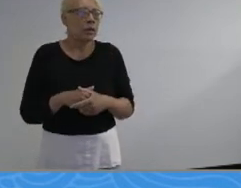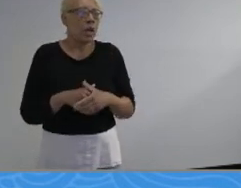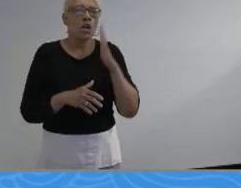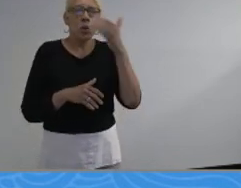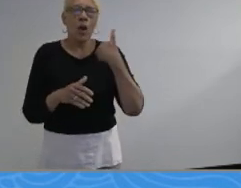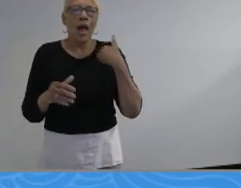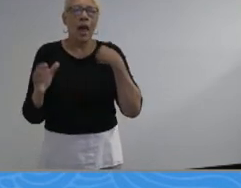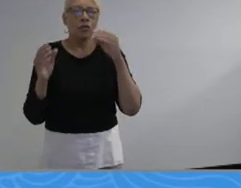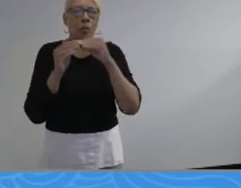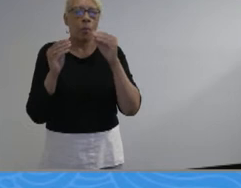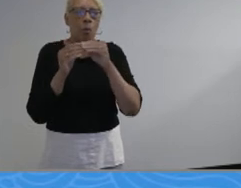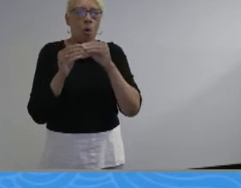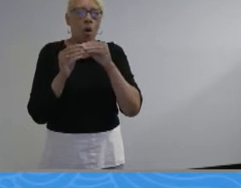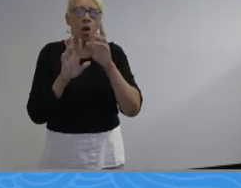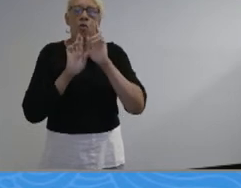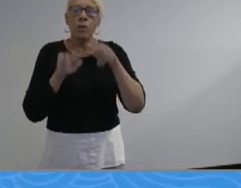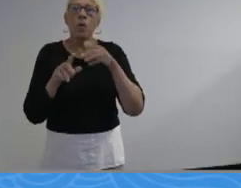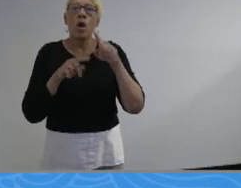available.